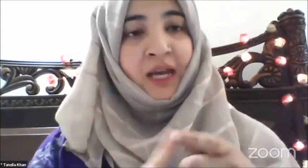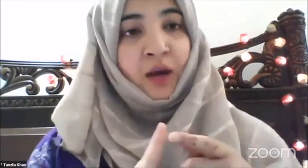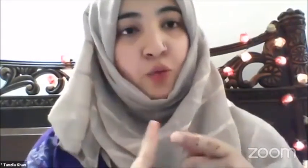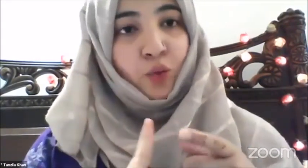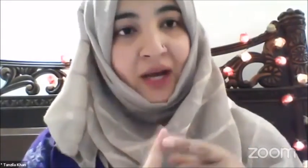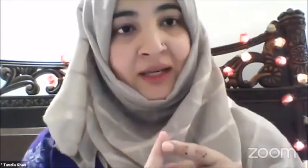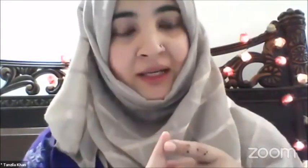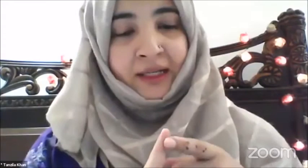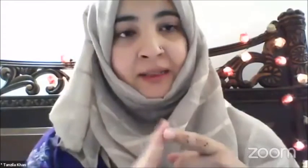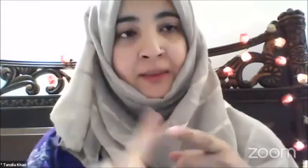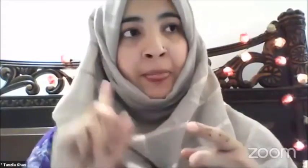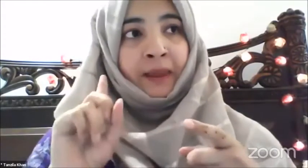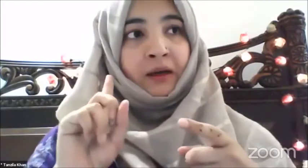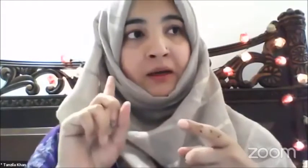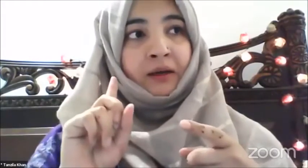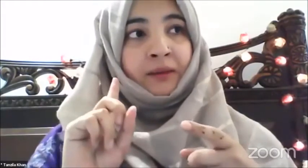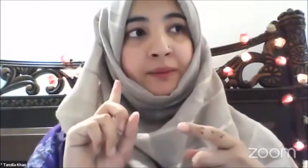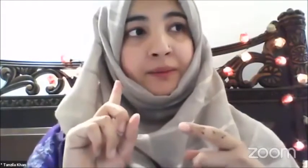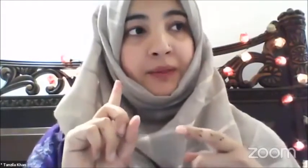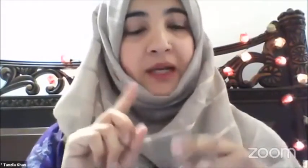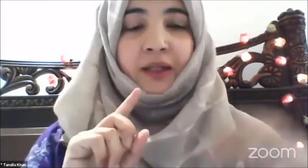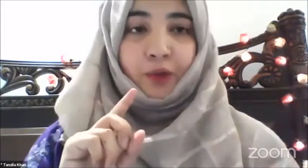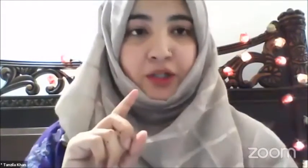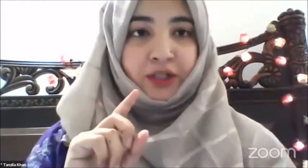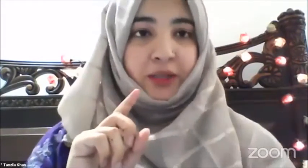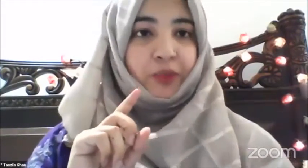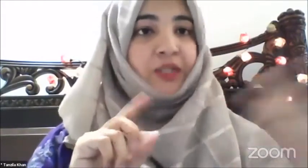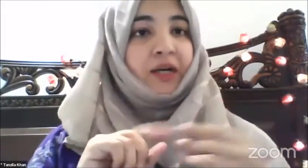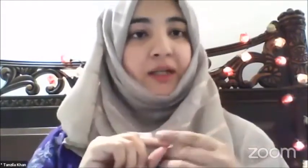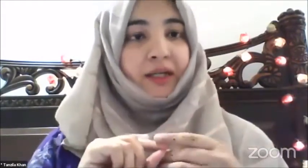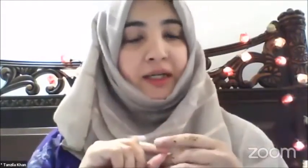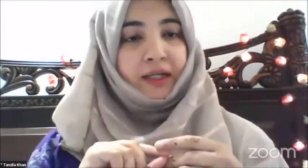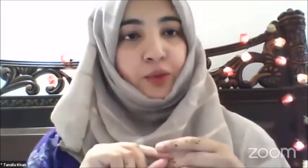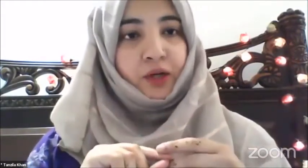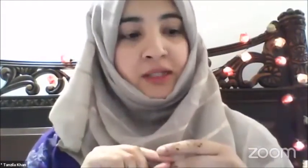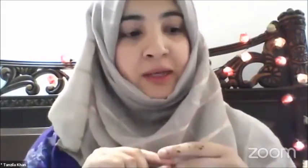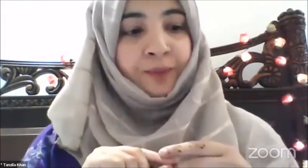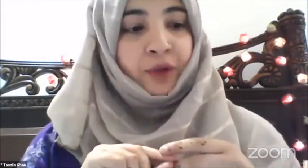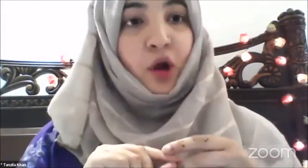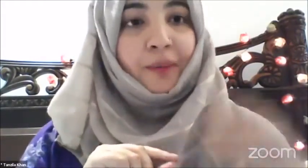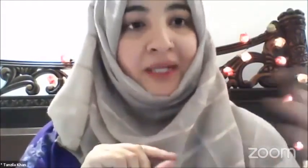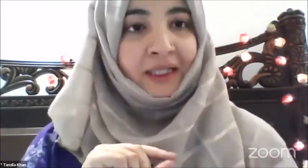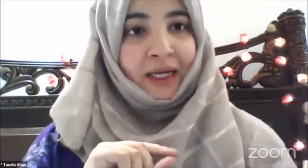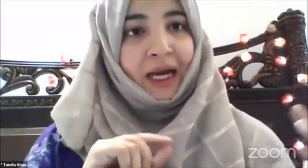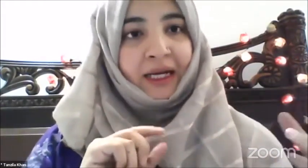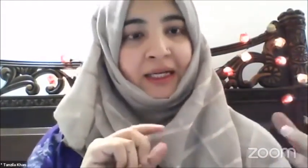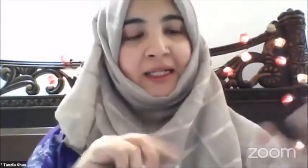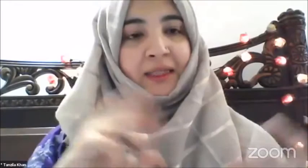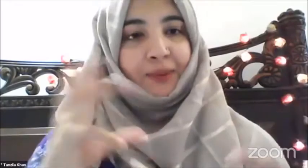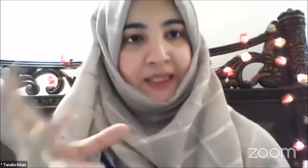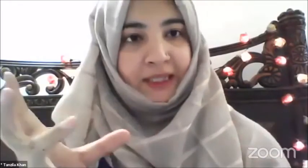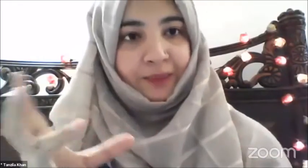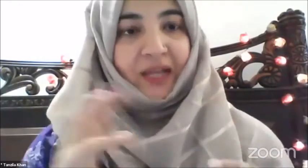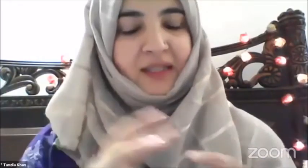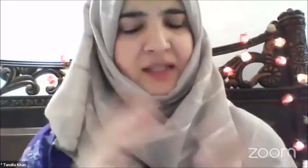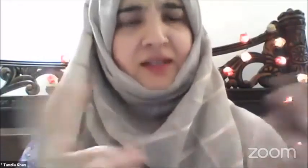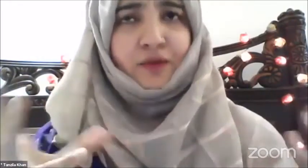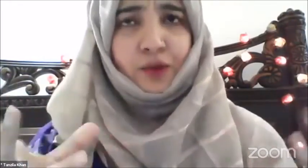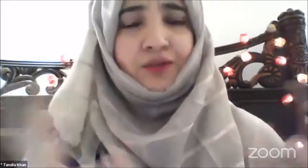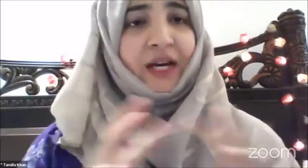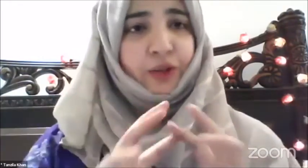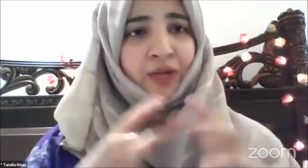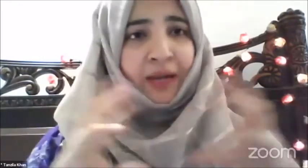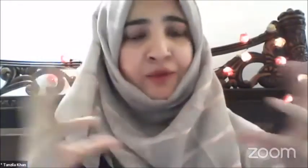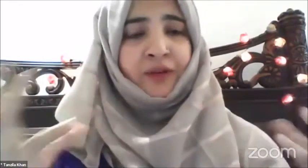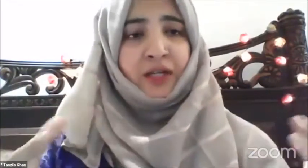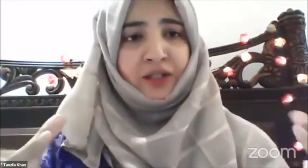thoughts. One is another project that we started, it was comedy and disability. And since, of course,